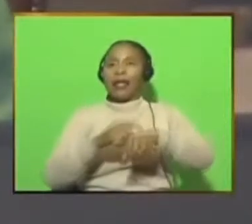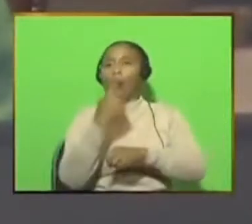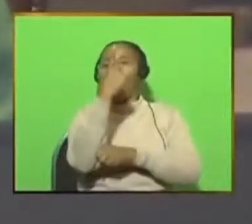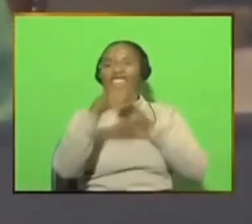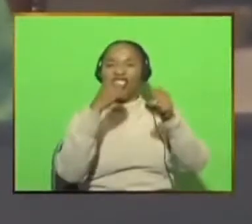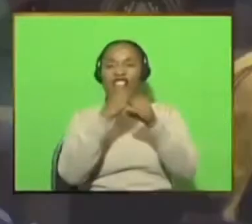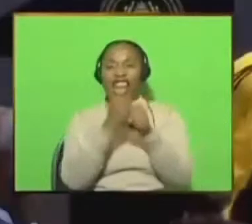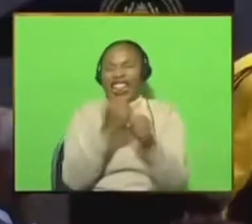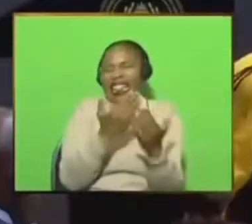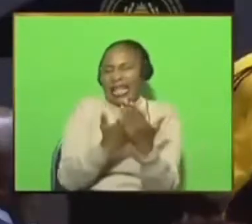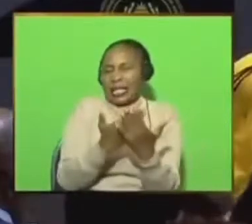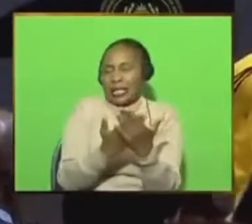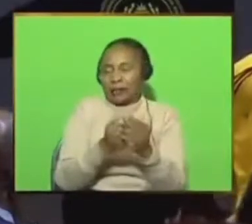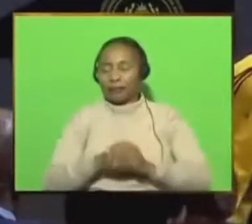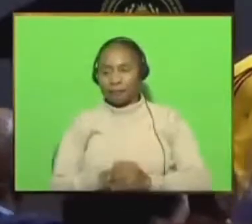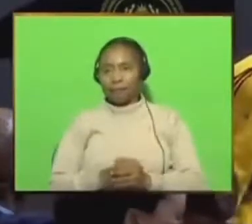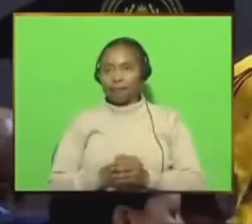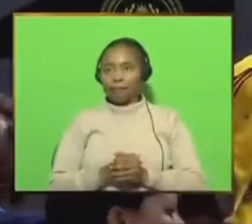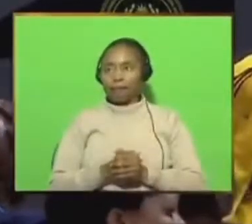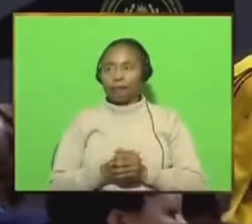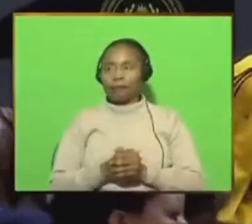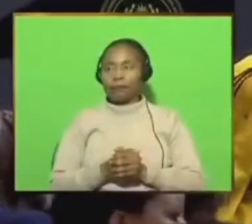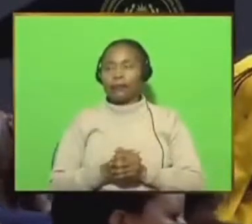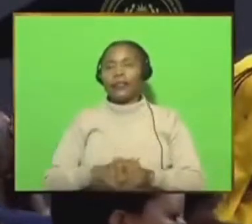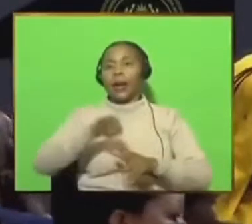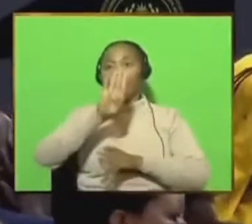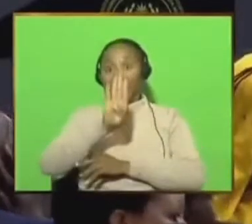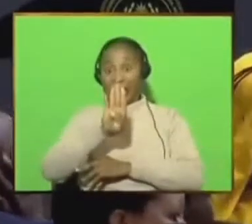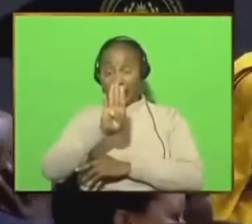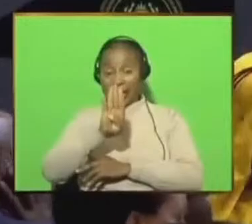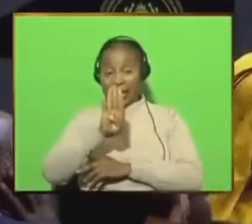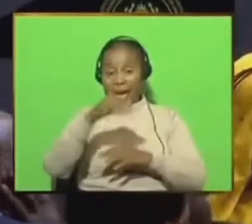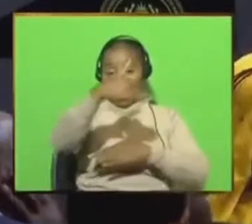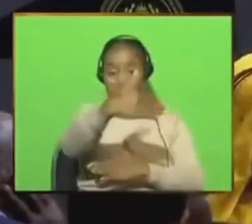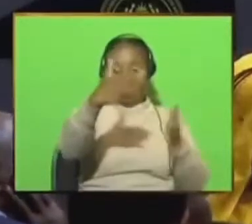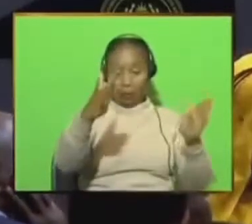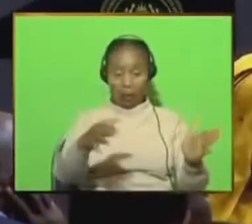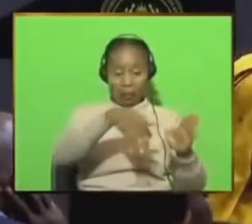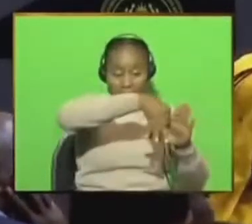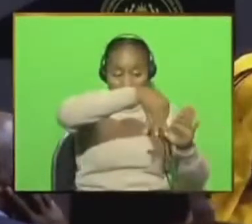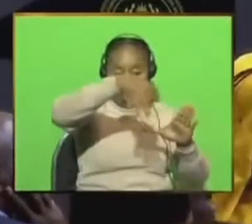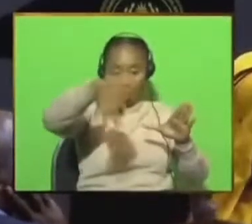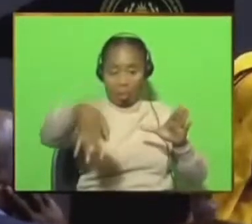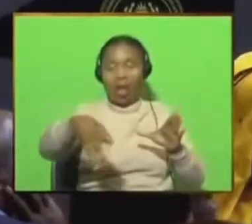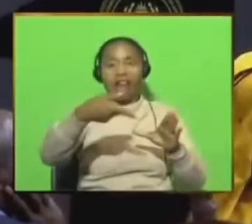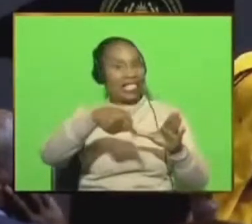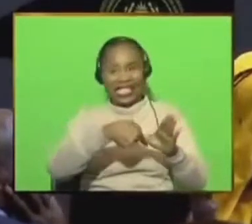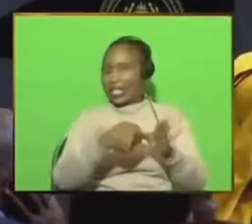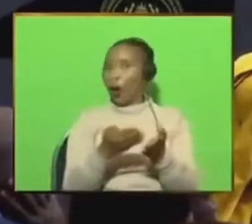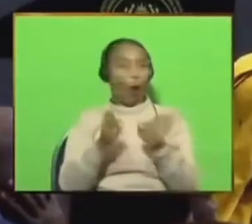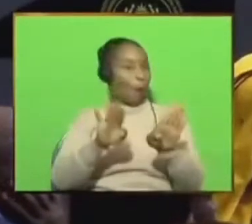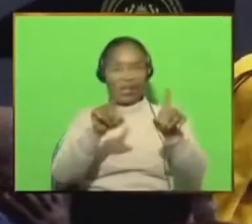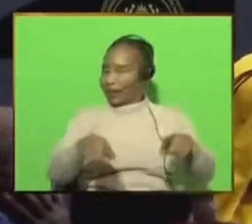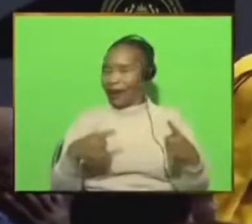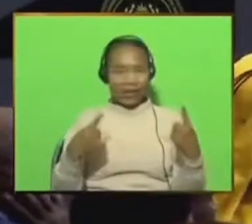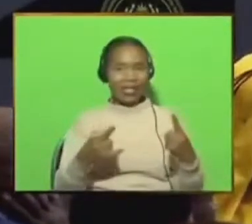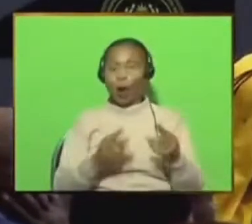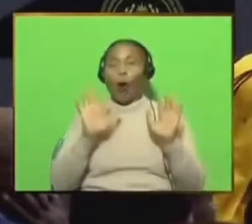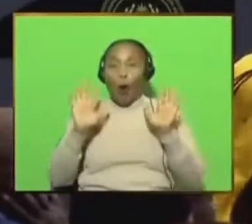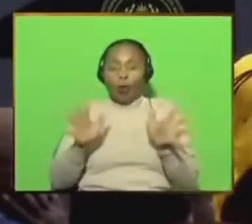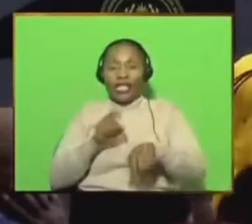year. B, the sealed packet may not be opened except by an order of